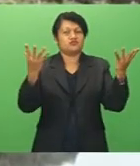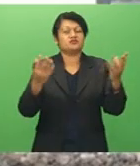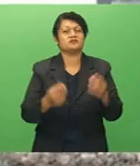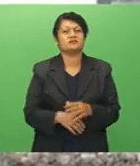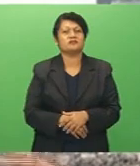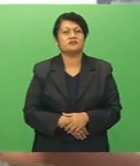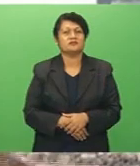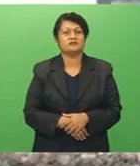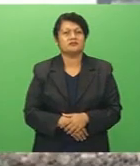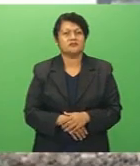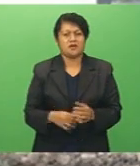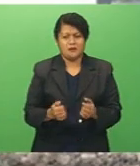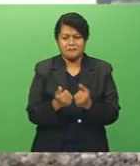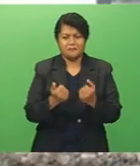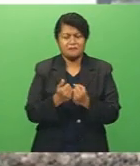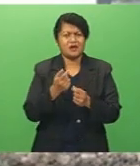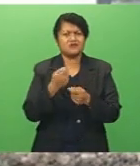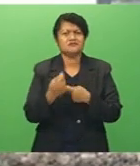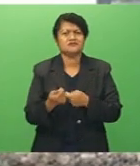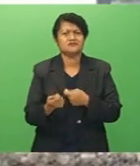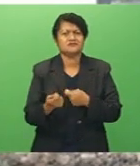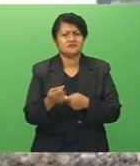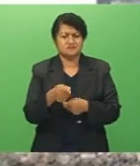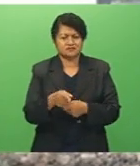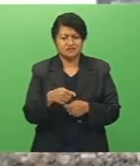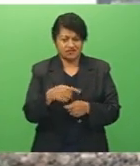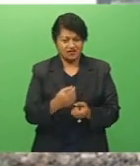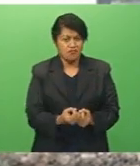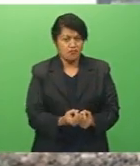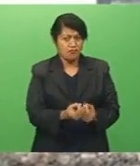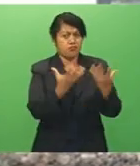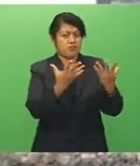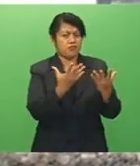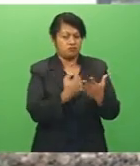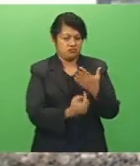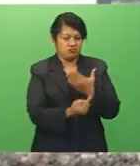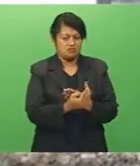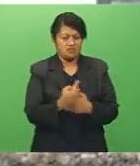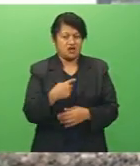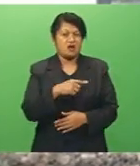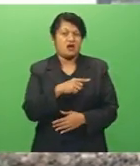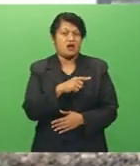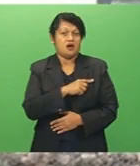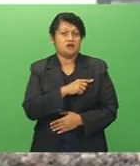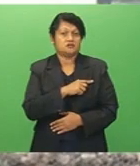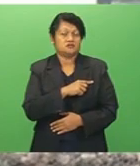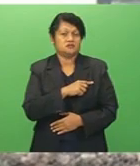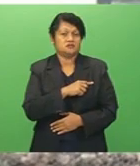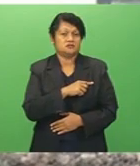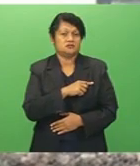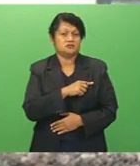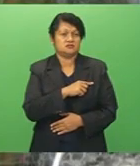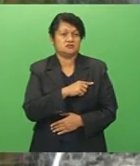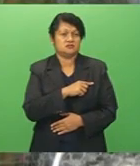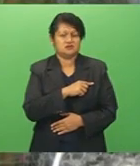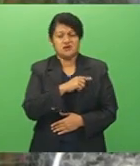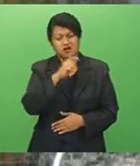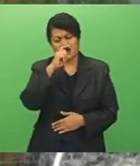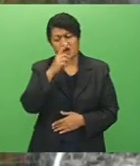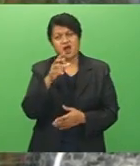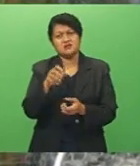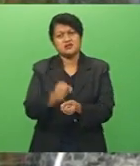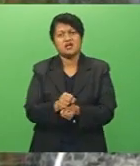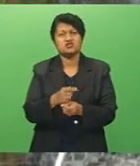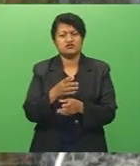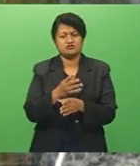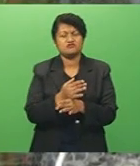yeah. But this one, the sewage got breakdown. As Jenny are not got some fish yet till now, 6 days